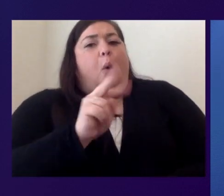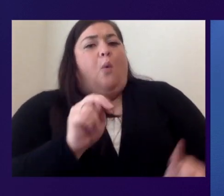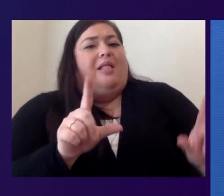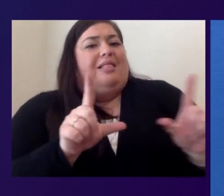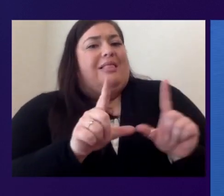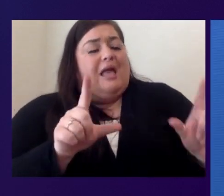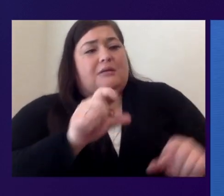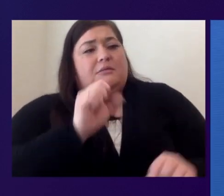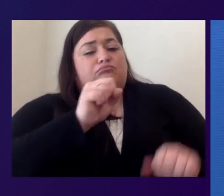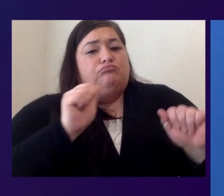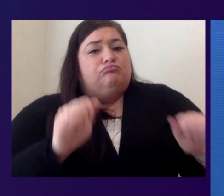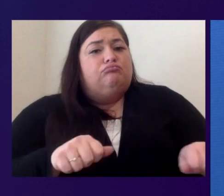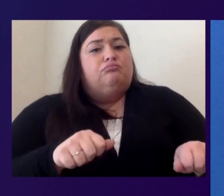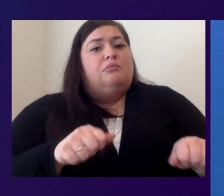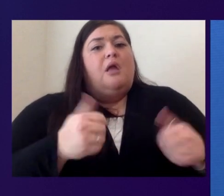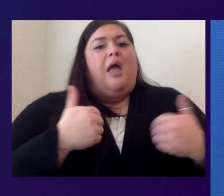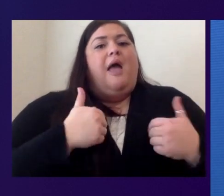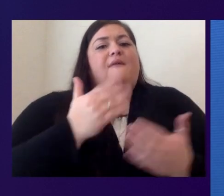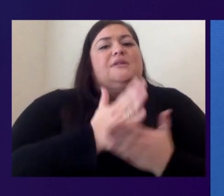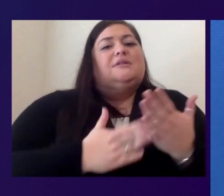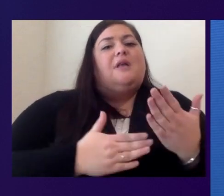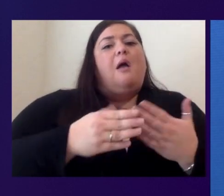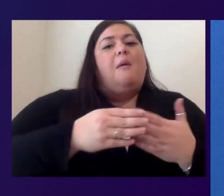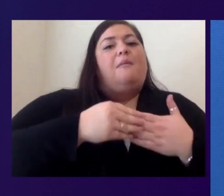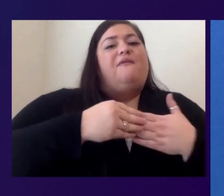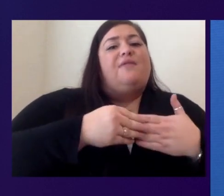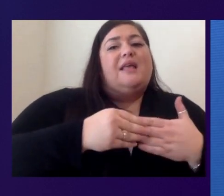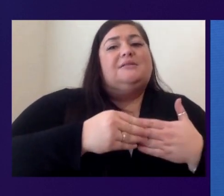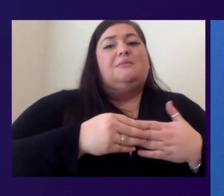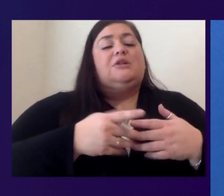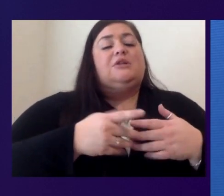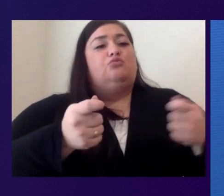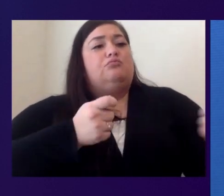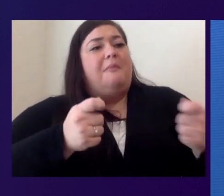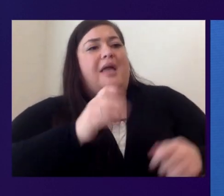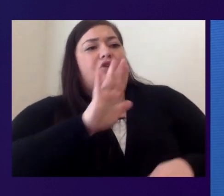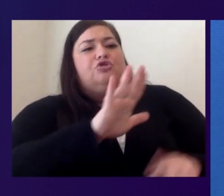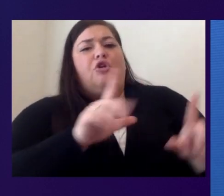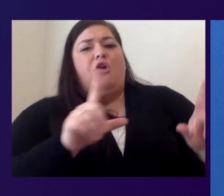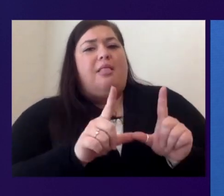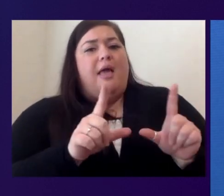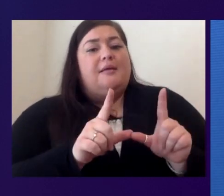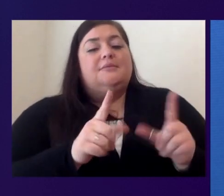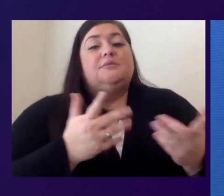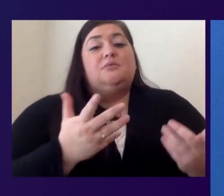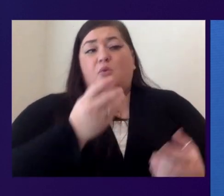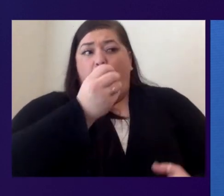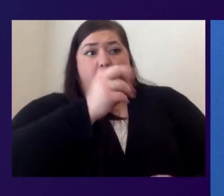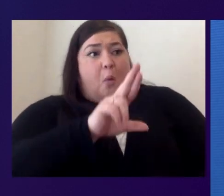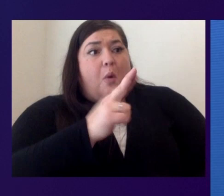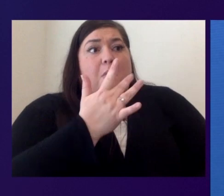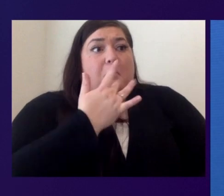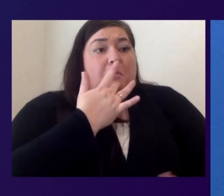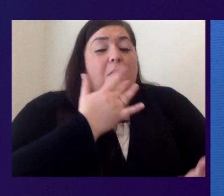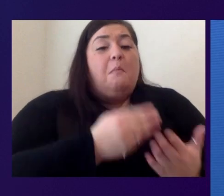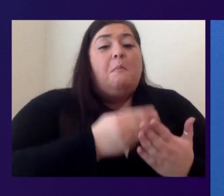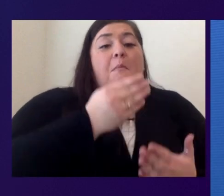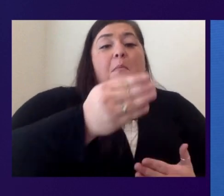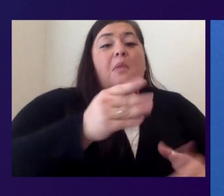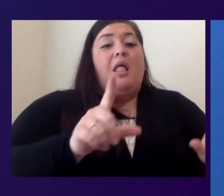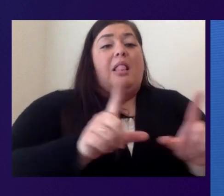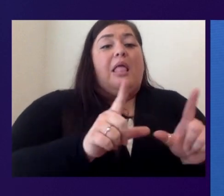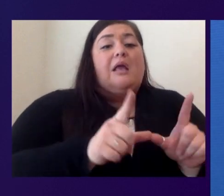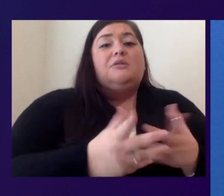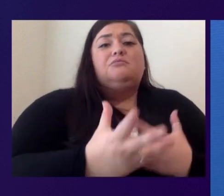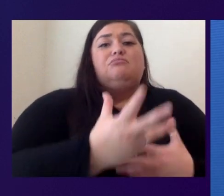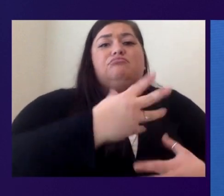Workspaces, so they have some flexibility to manage their licenses, or they can just purchase the license included